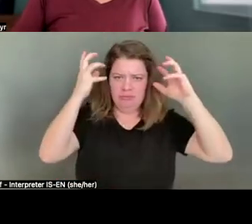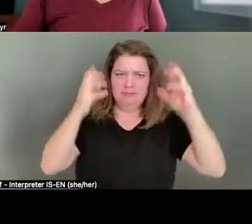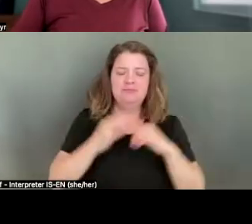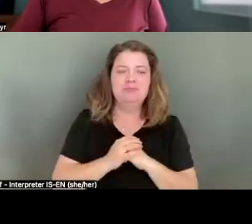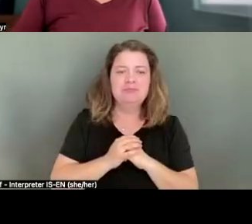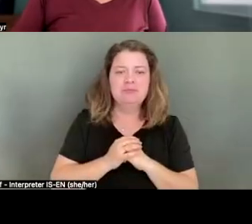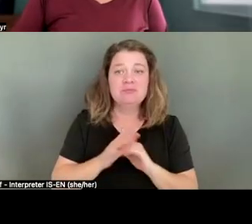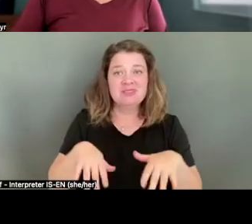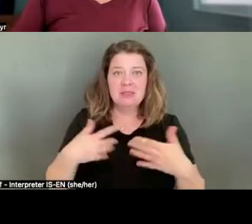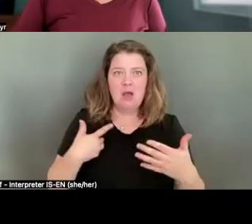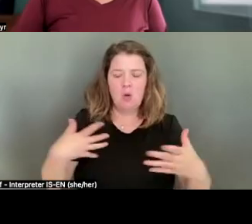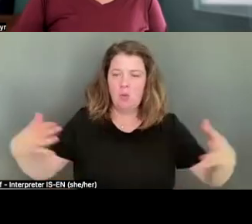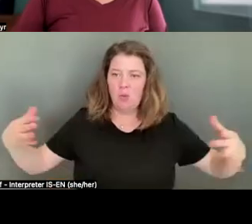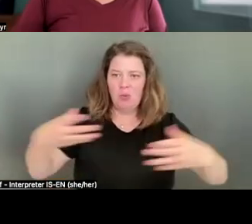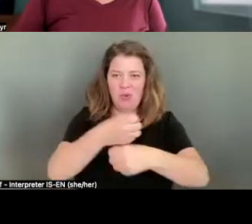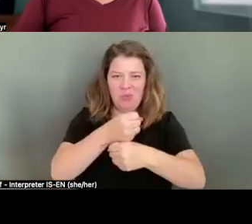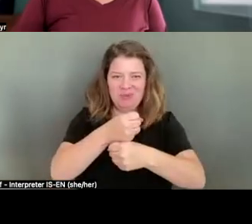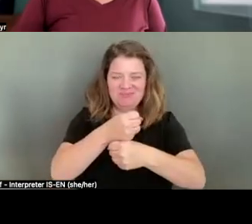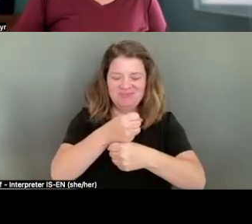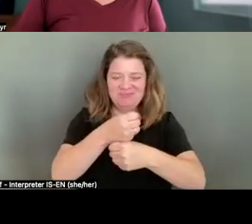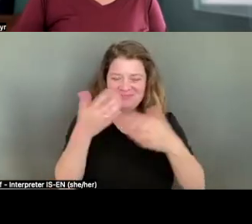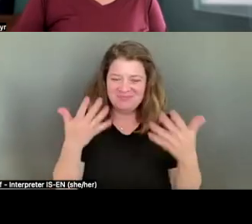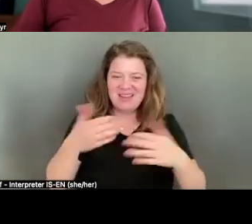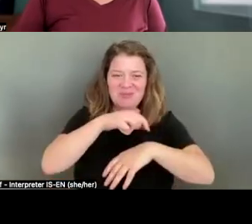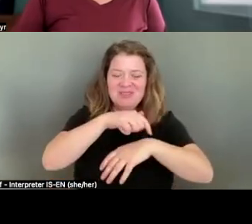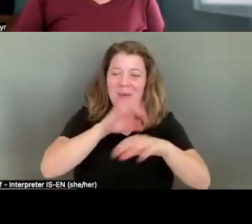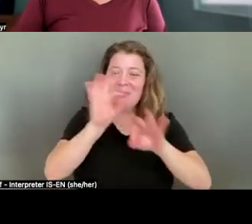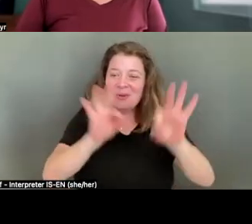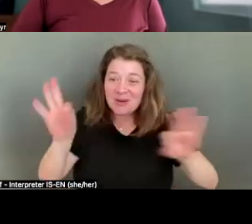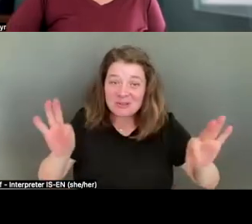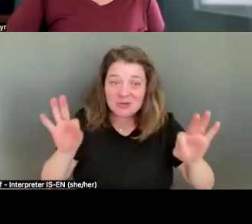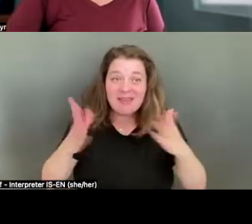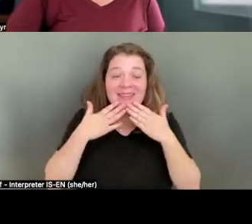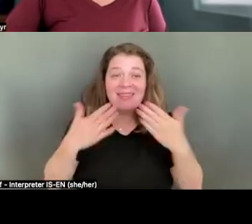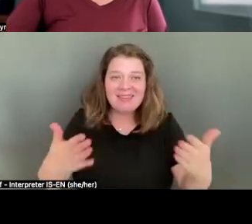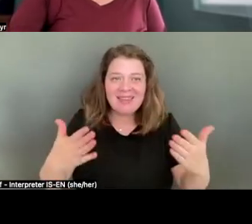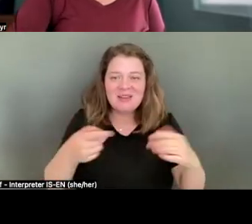So I'll wrap up and open the floor for questions, and thank you very much for your attention.